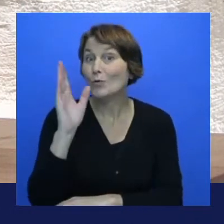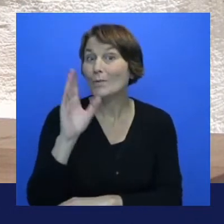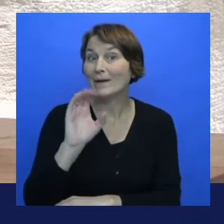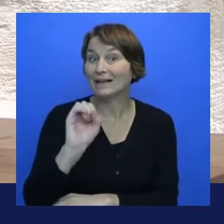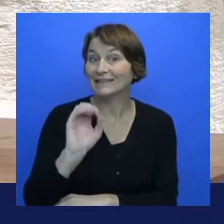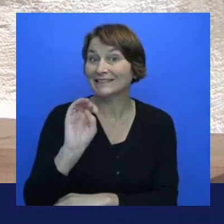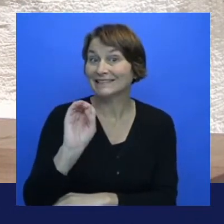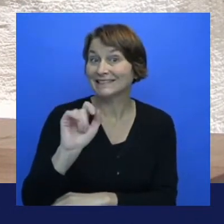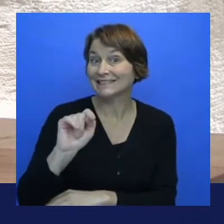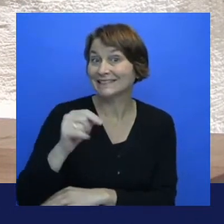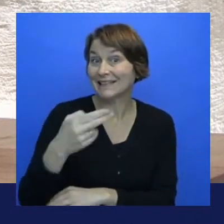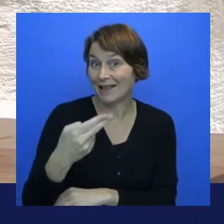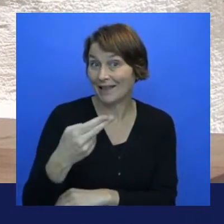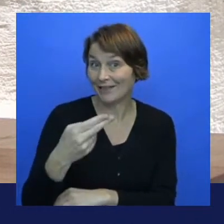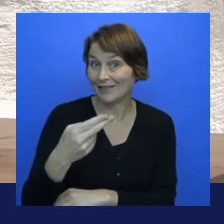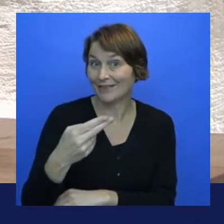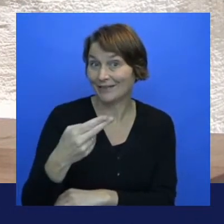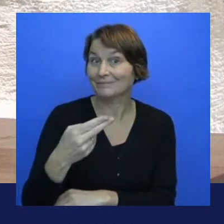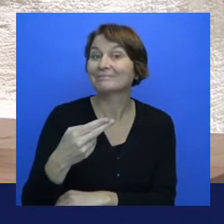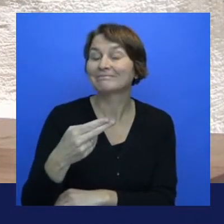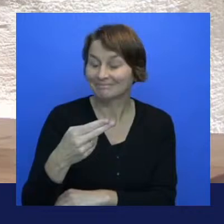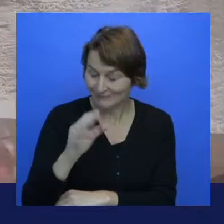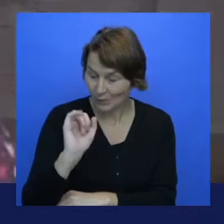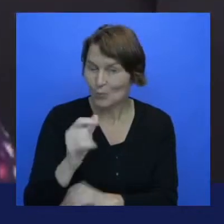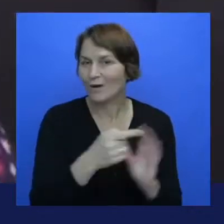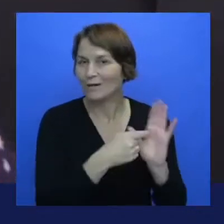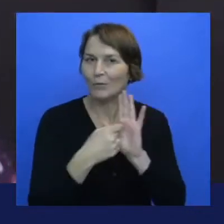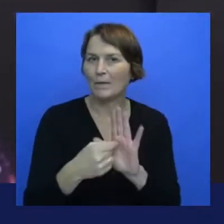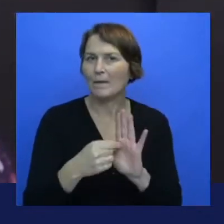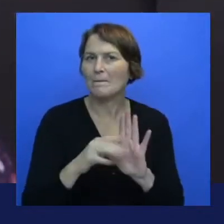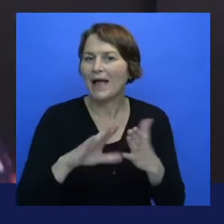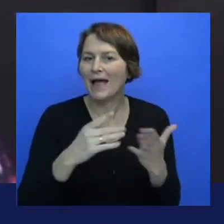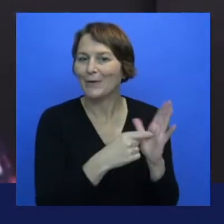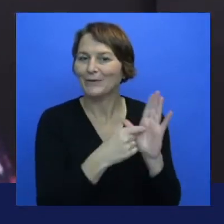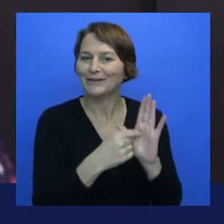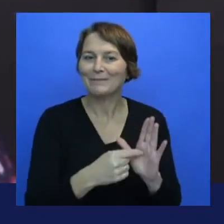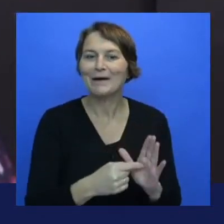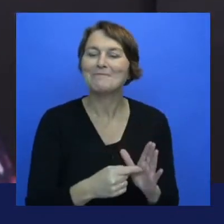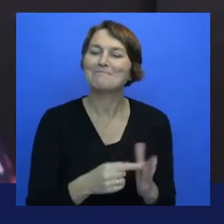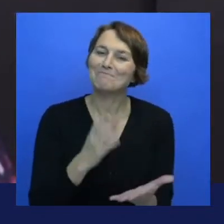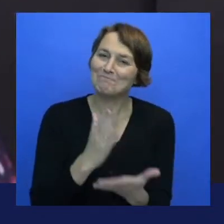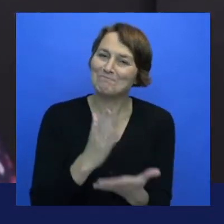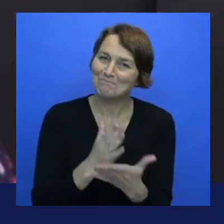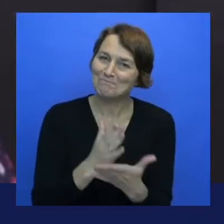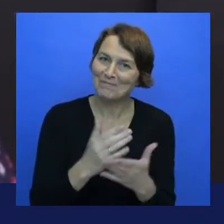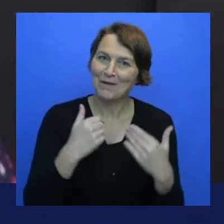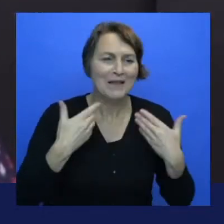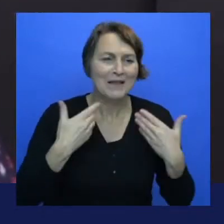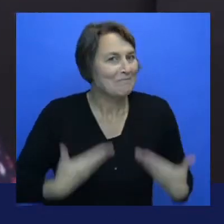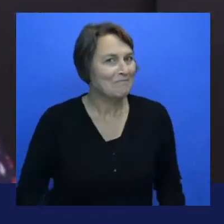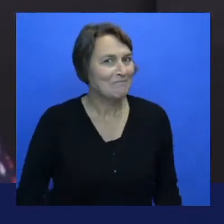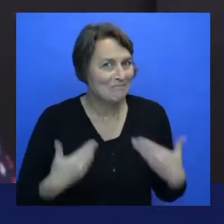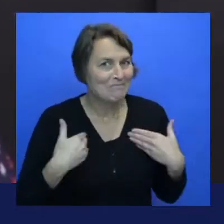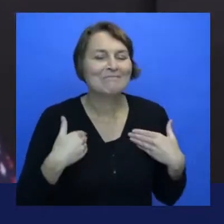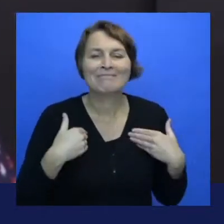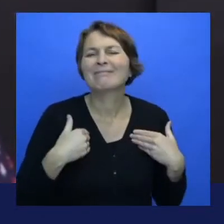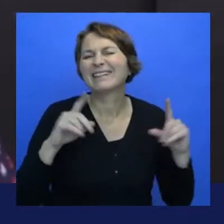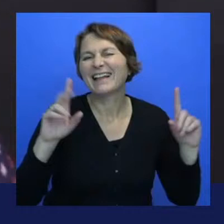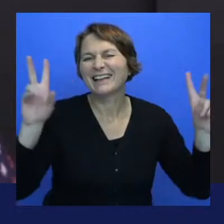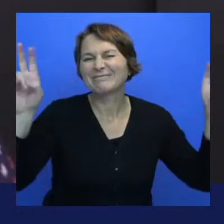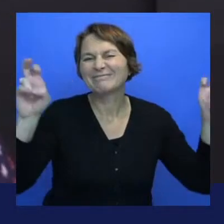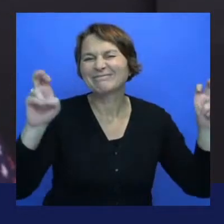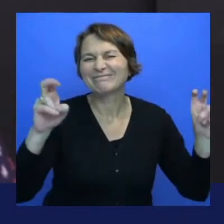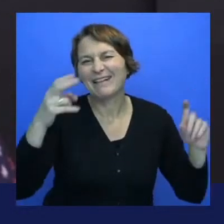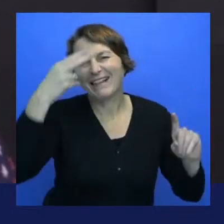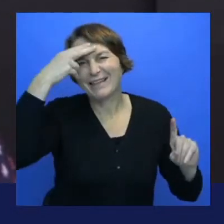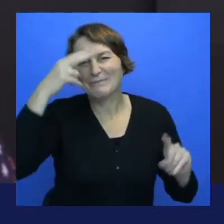correct. I am here as the demo monkey, and I'm excited to do that. So let me go over and start to share my